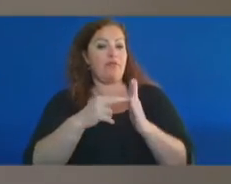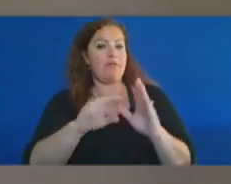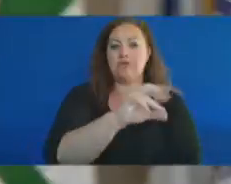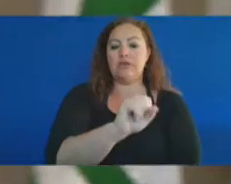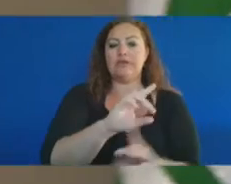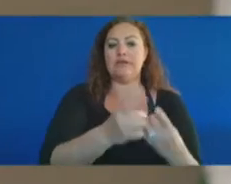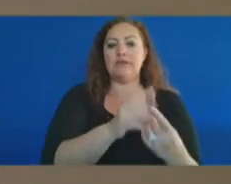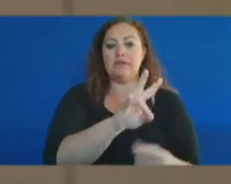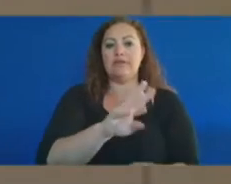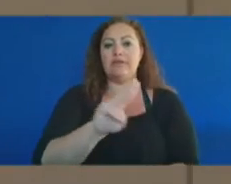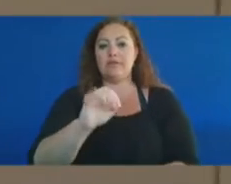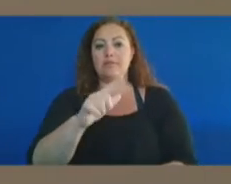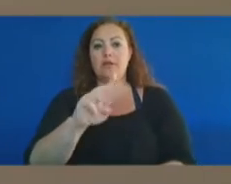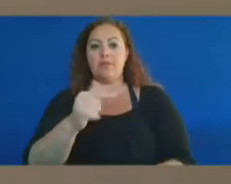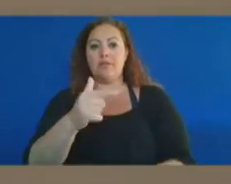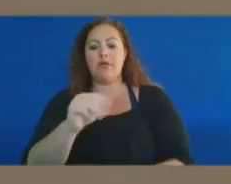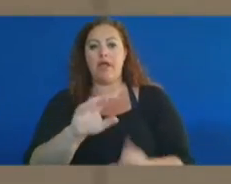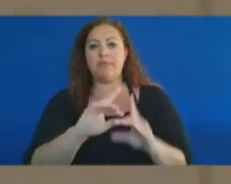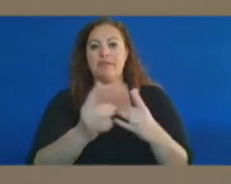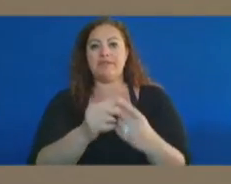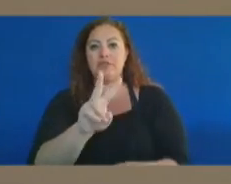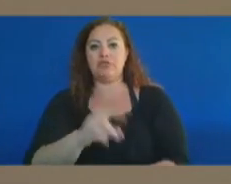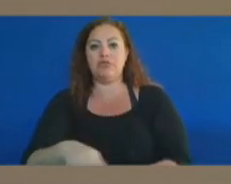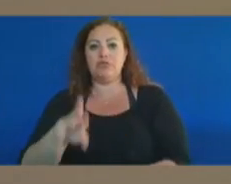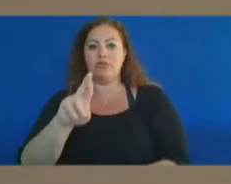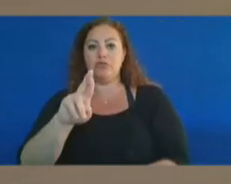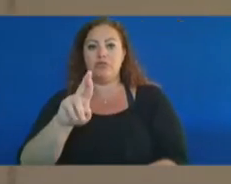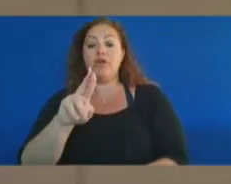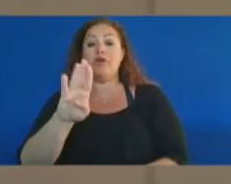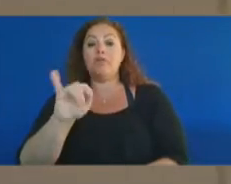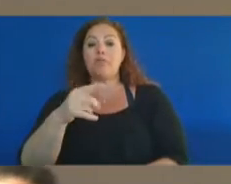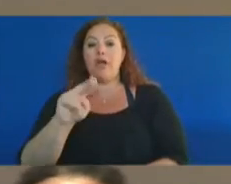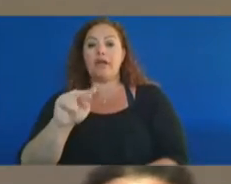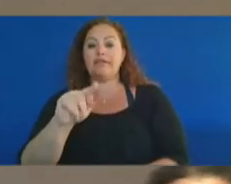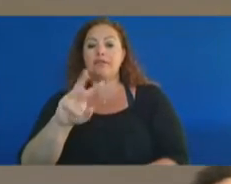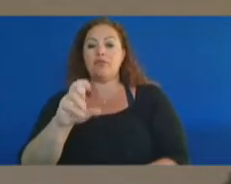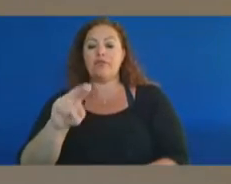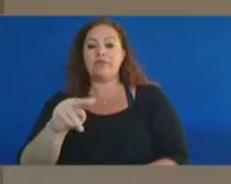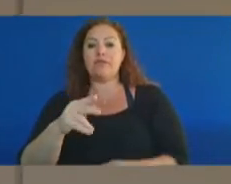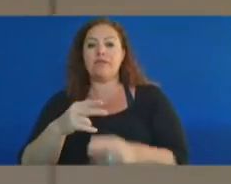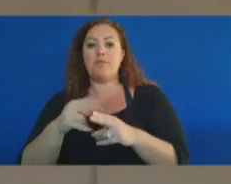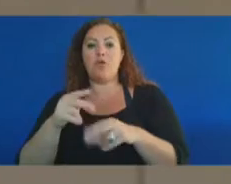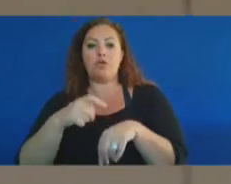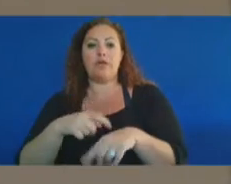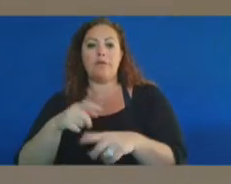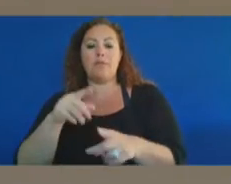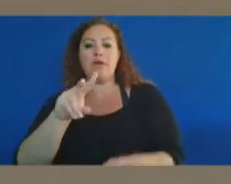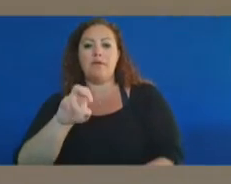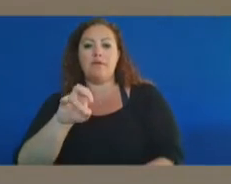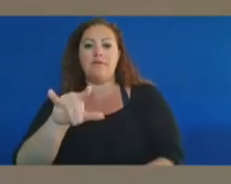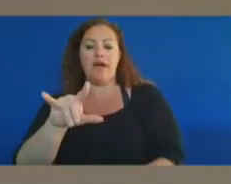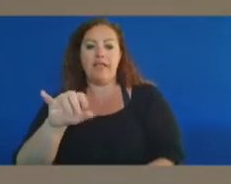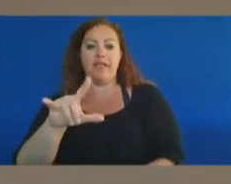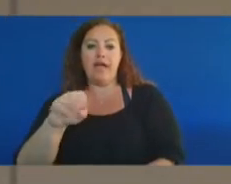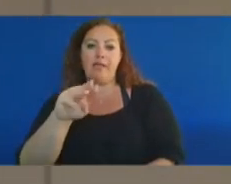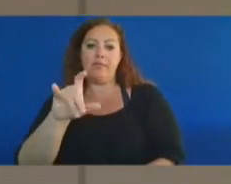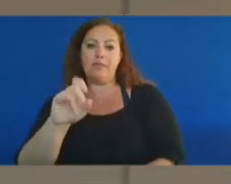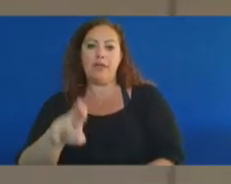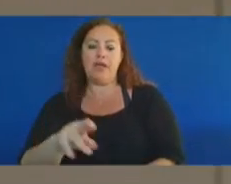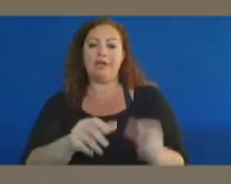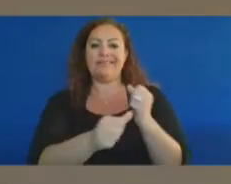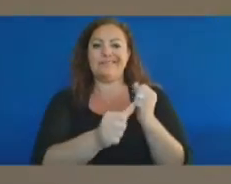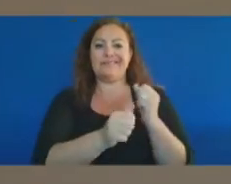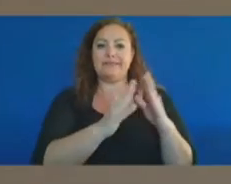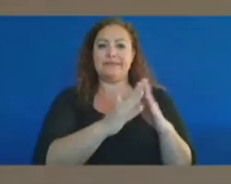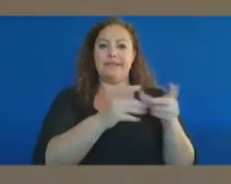3 two raxon Winston mayor protm by L serving as mayor Liz bson assistant city manager good